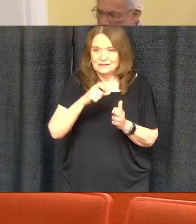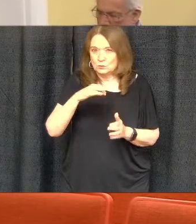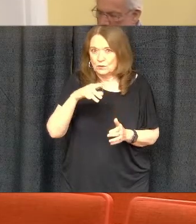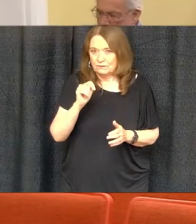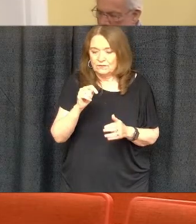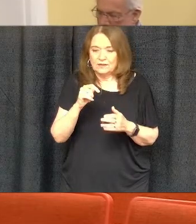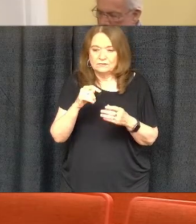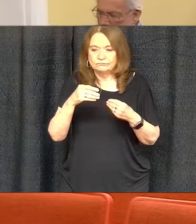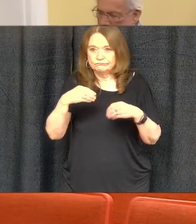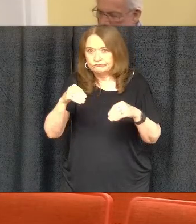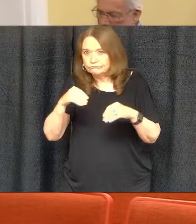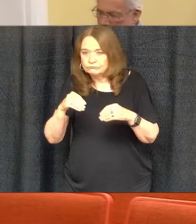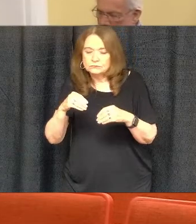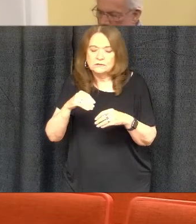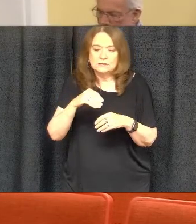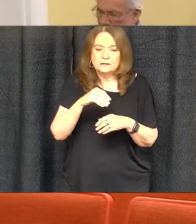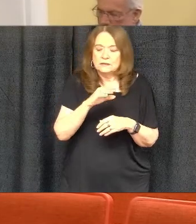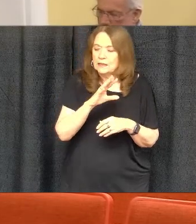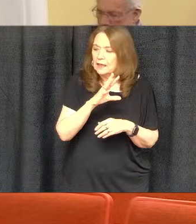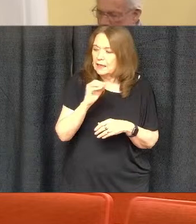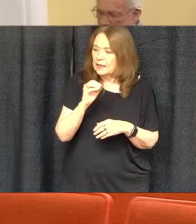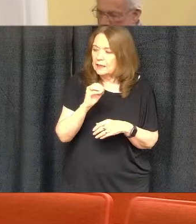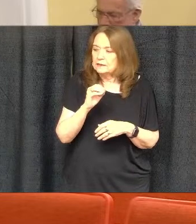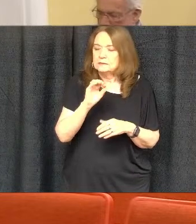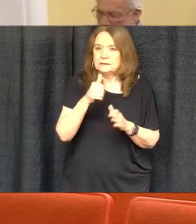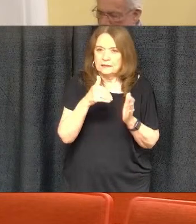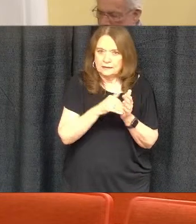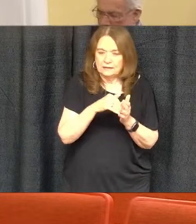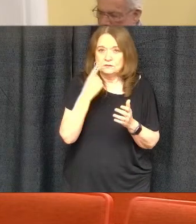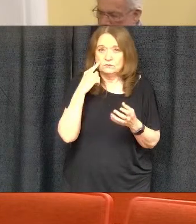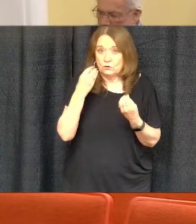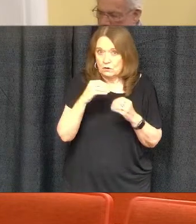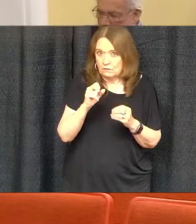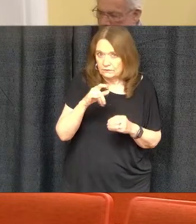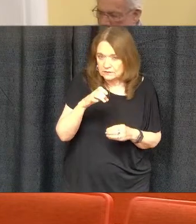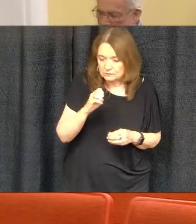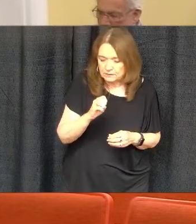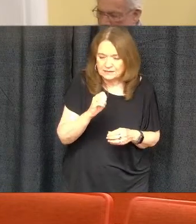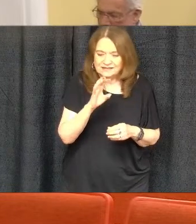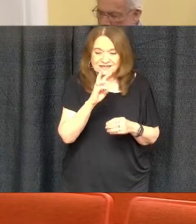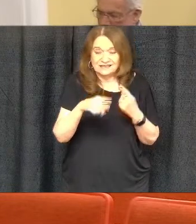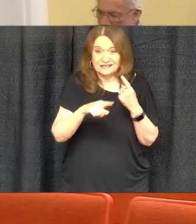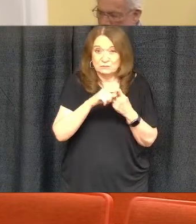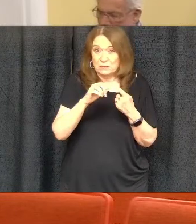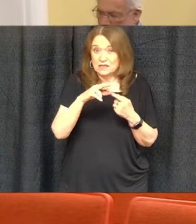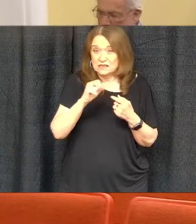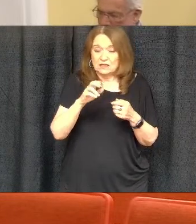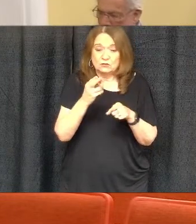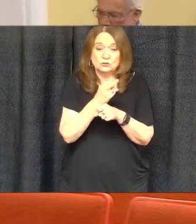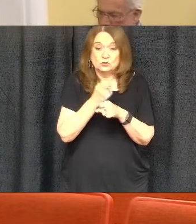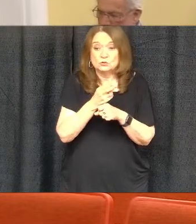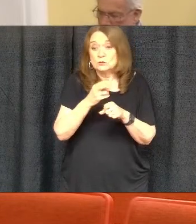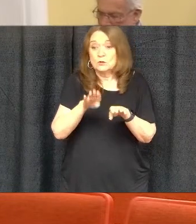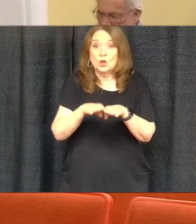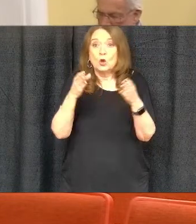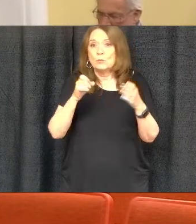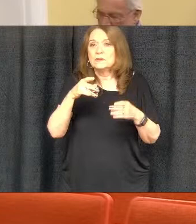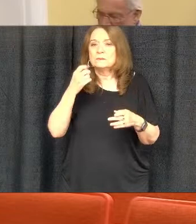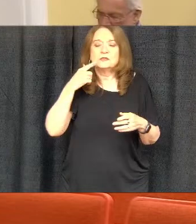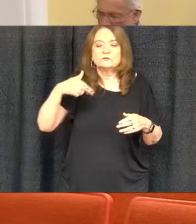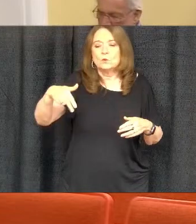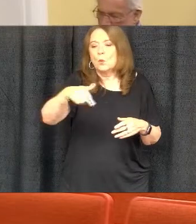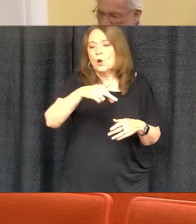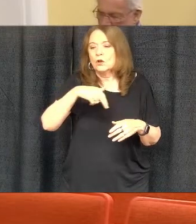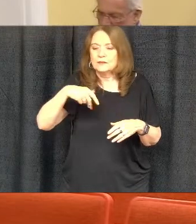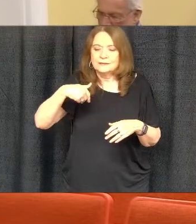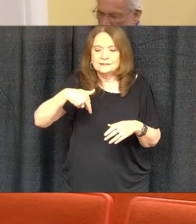retail, 10,750 square feet of office, 6+ acres of usable open space, including walkways and